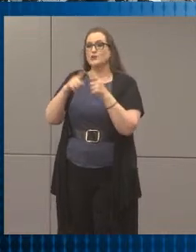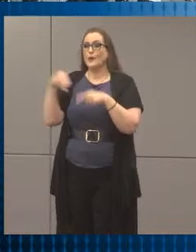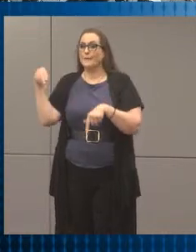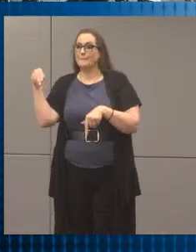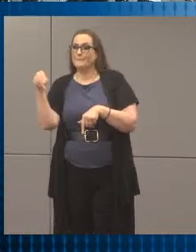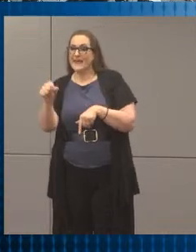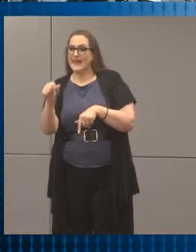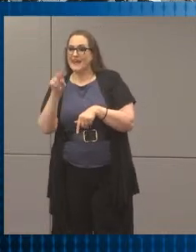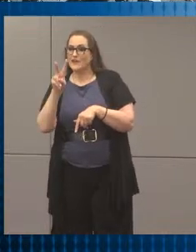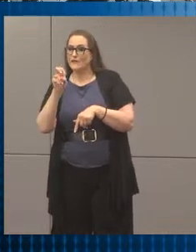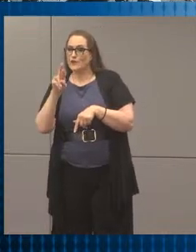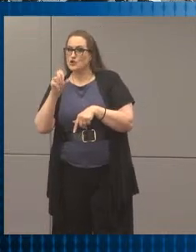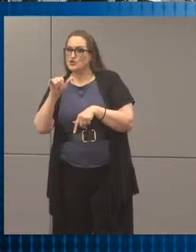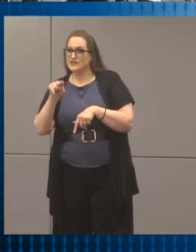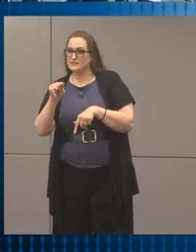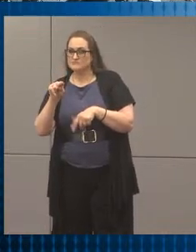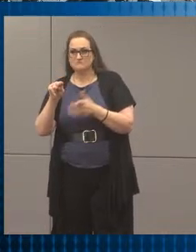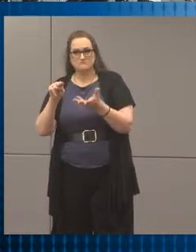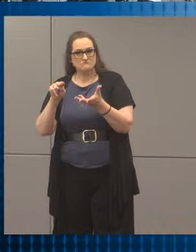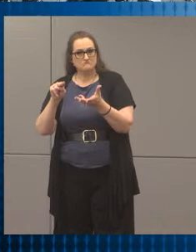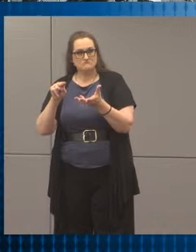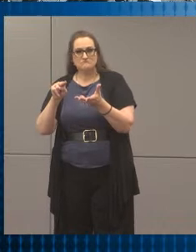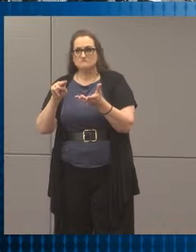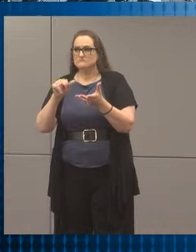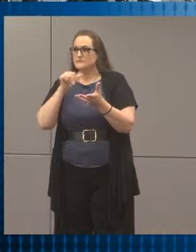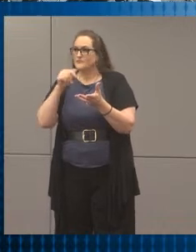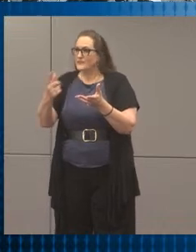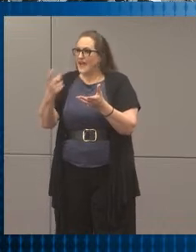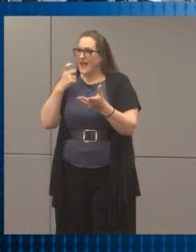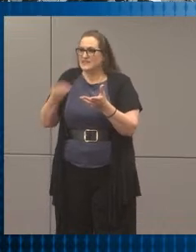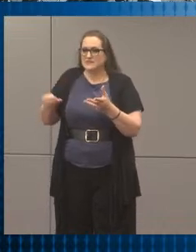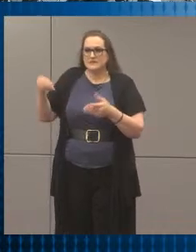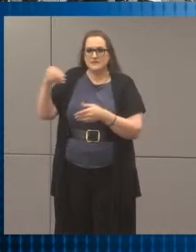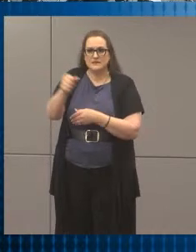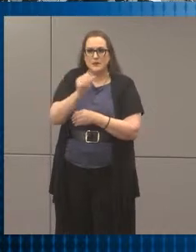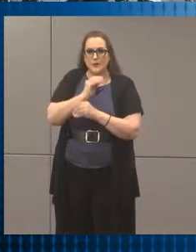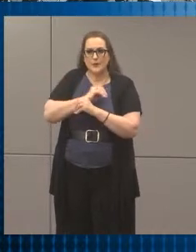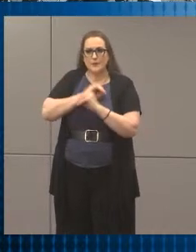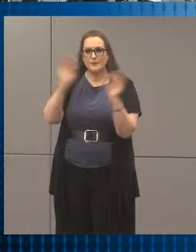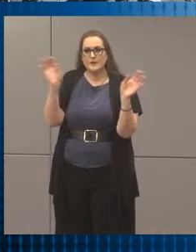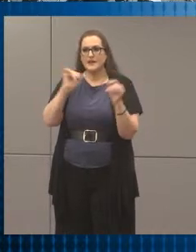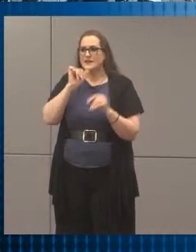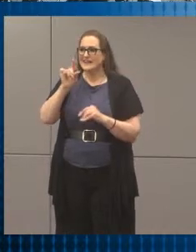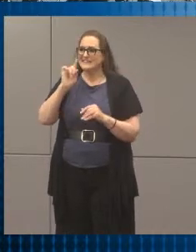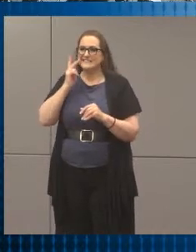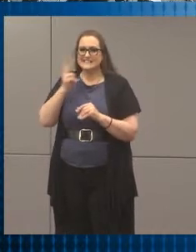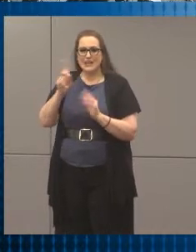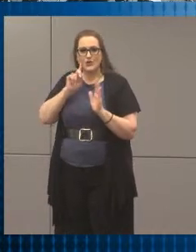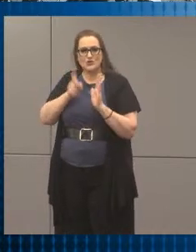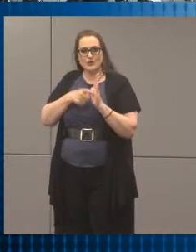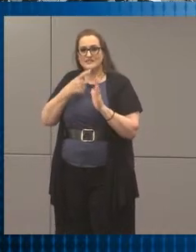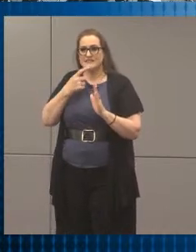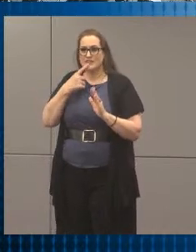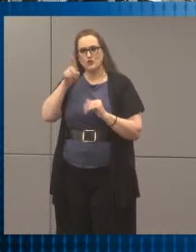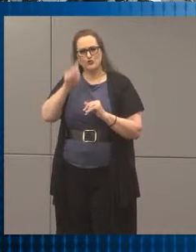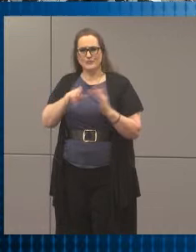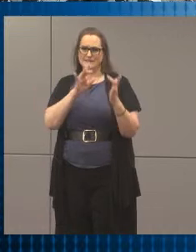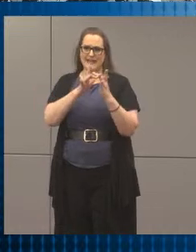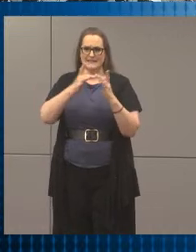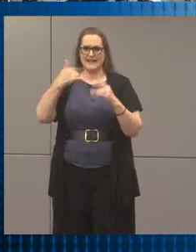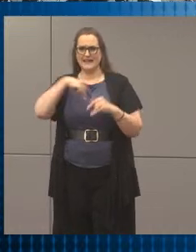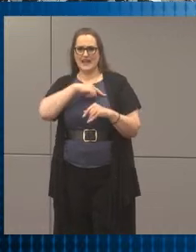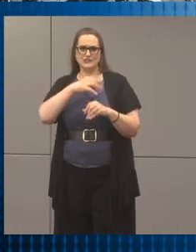paid version. Was not asked to secure any payment at that time, did not see a notice that said, you must contact us